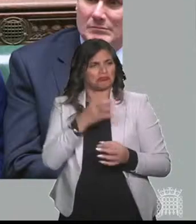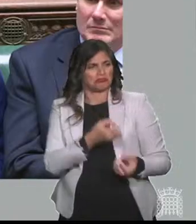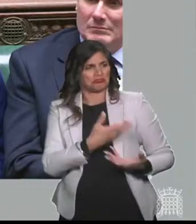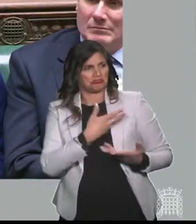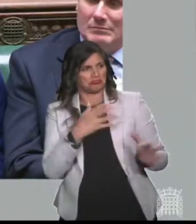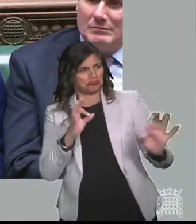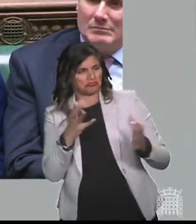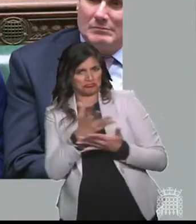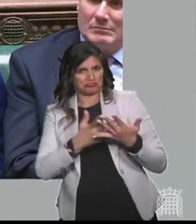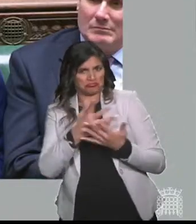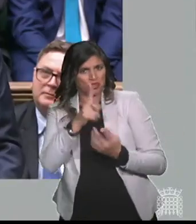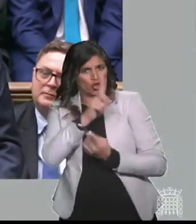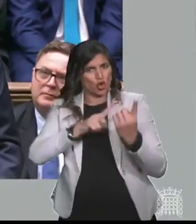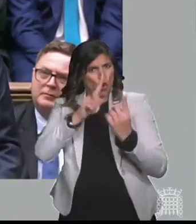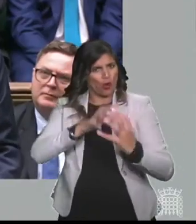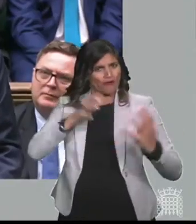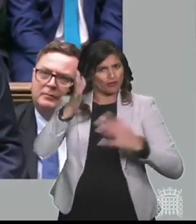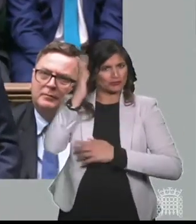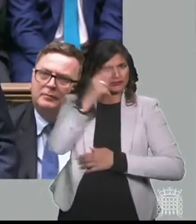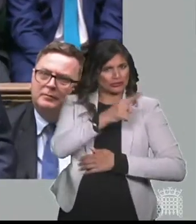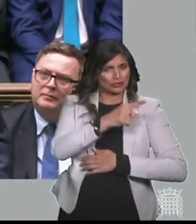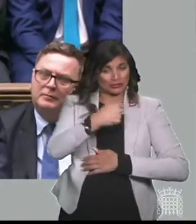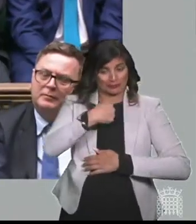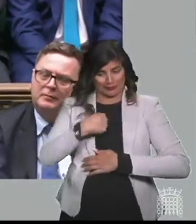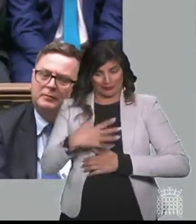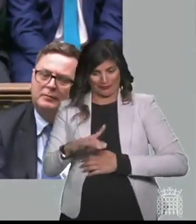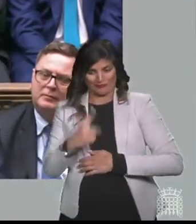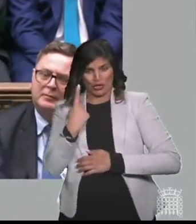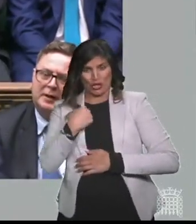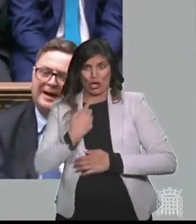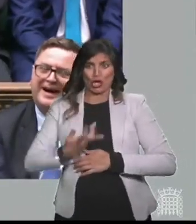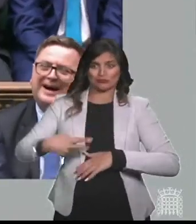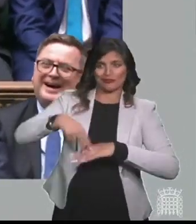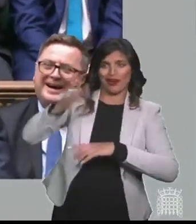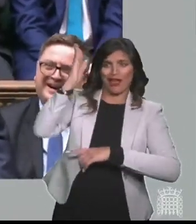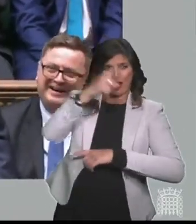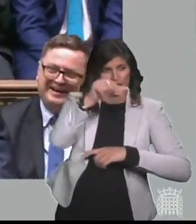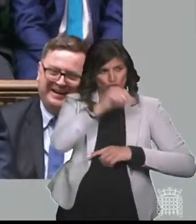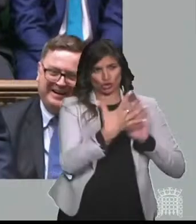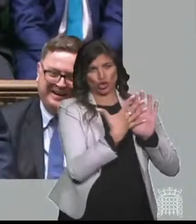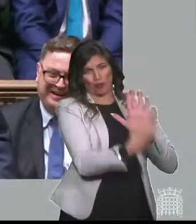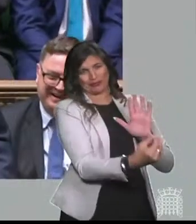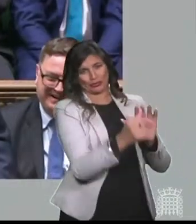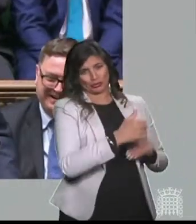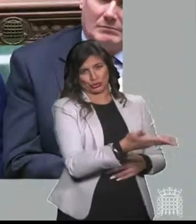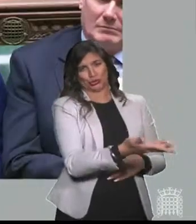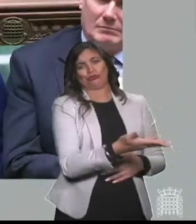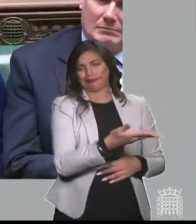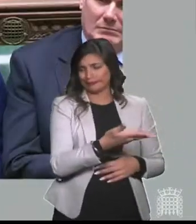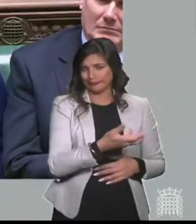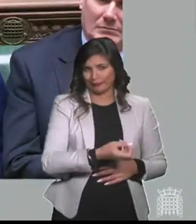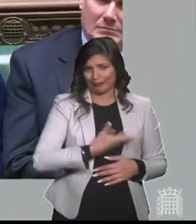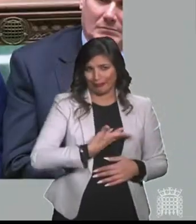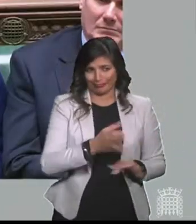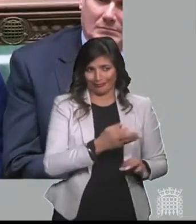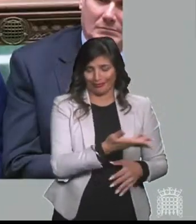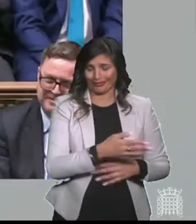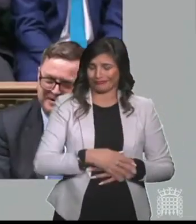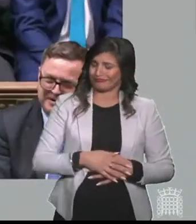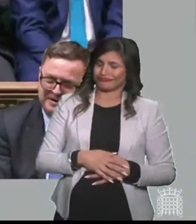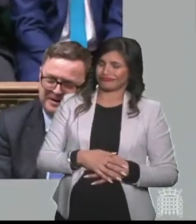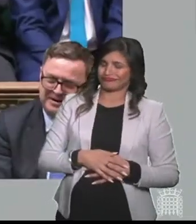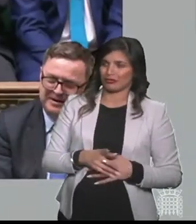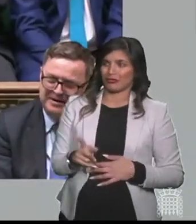was before hers, so all she had to do was a bit of copying and pasting, which I've heard she's good at.